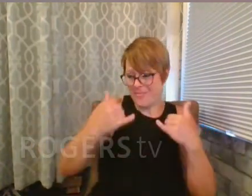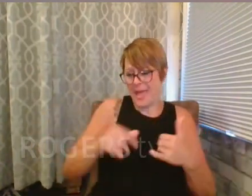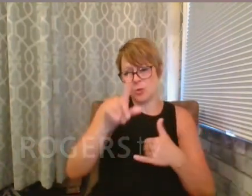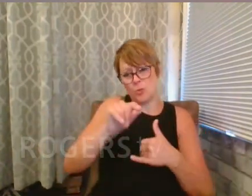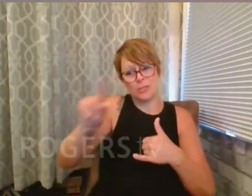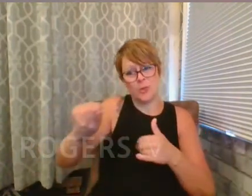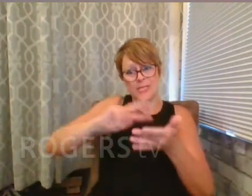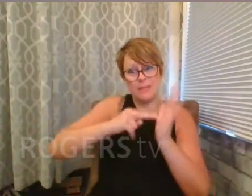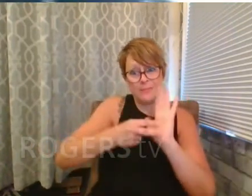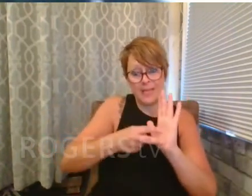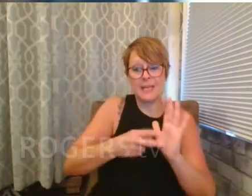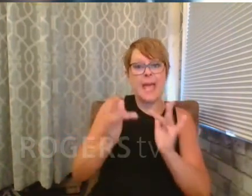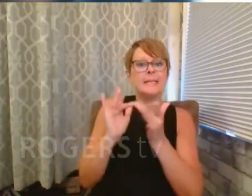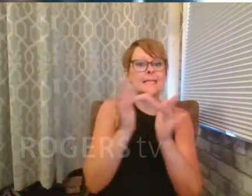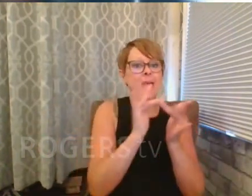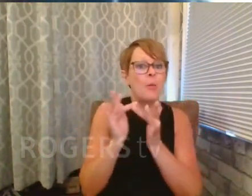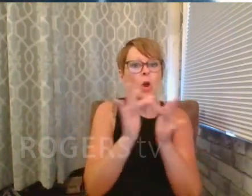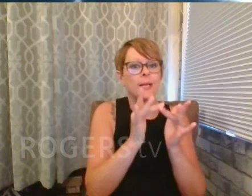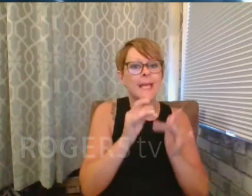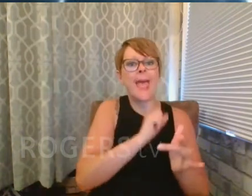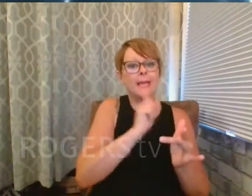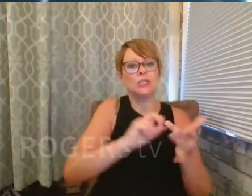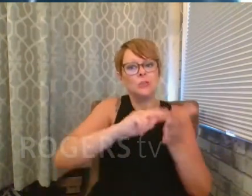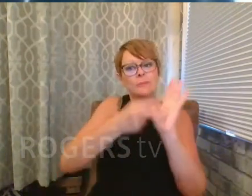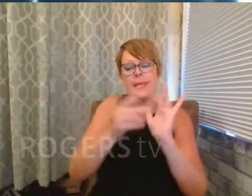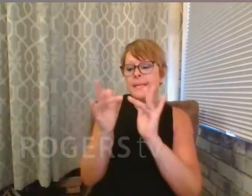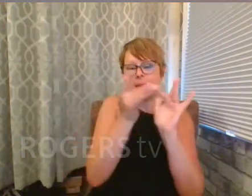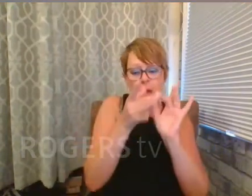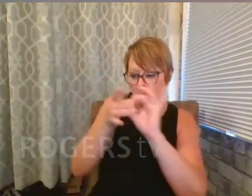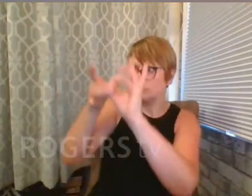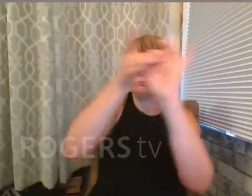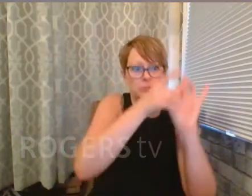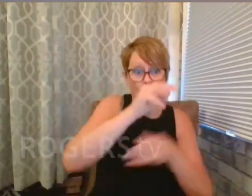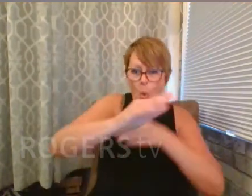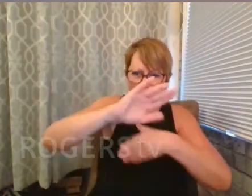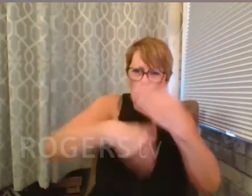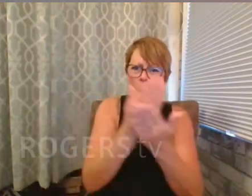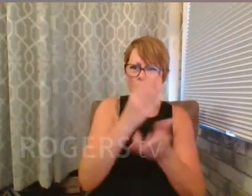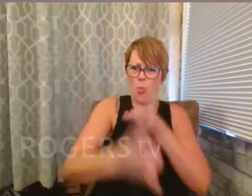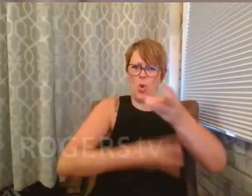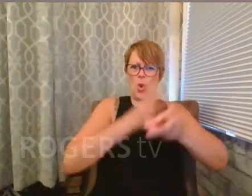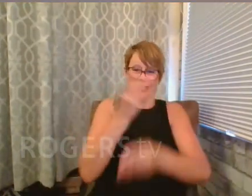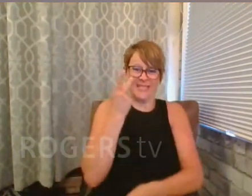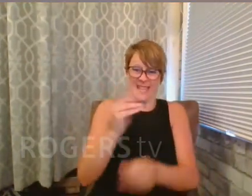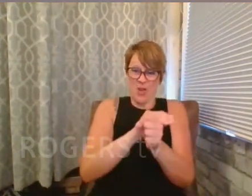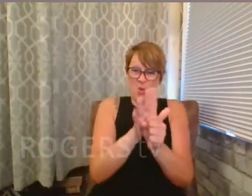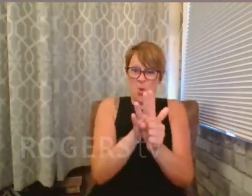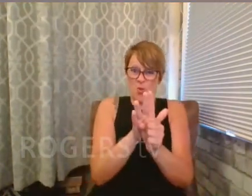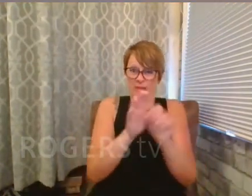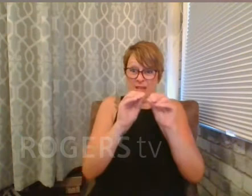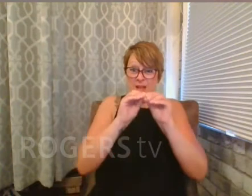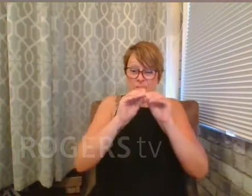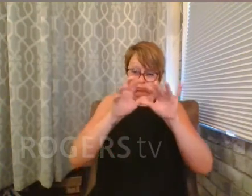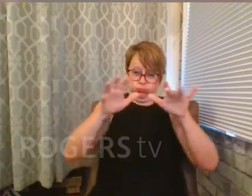the networking. Yes. With the world, connecting with each other. Look at this whole pandemic. This COVID-19 taught us that we're